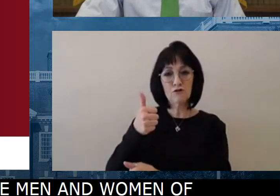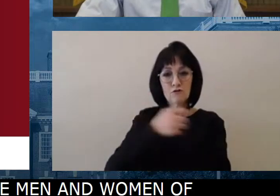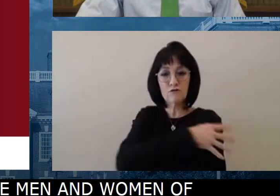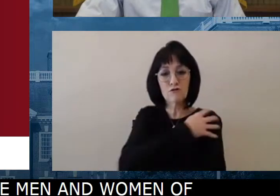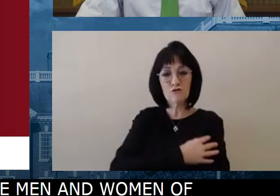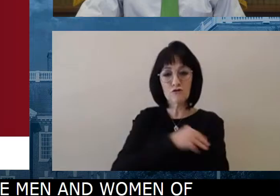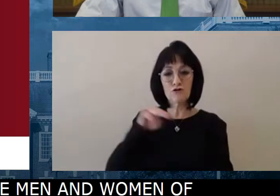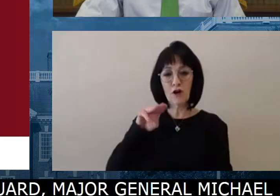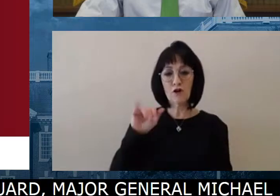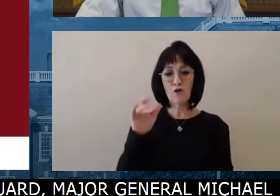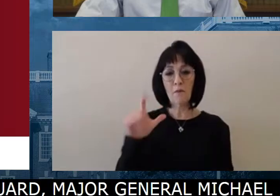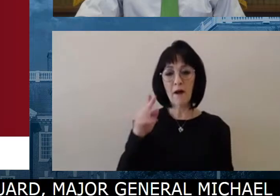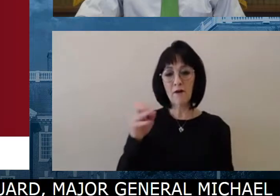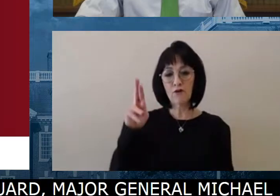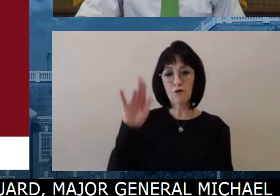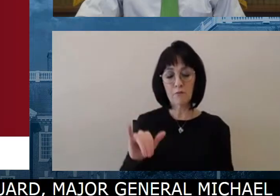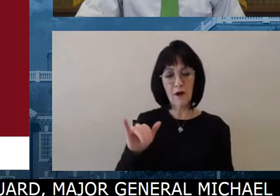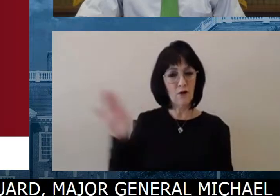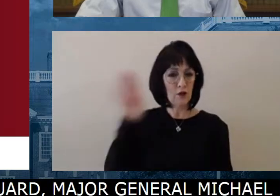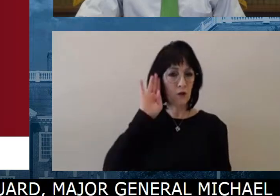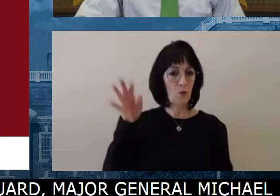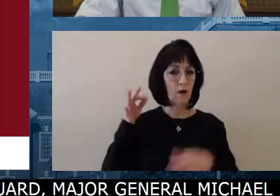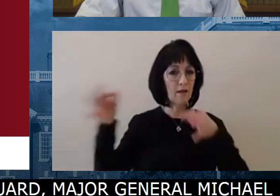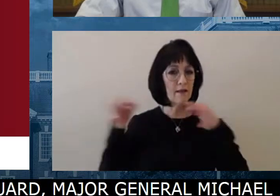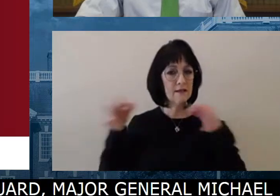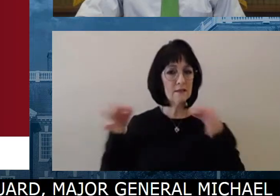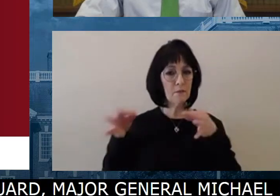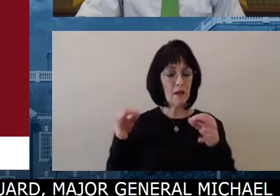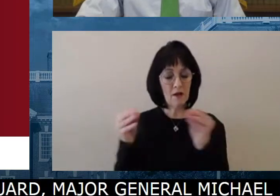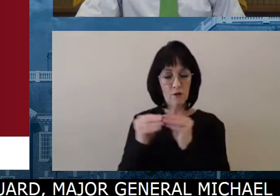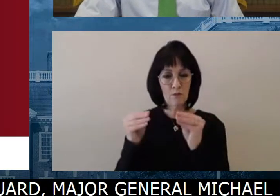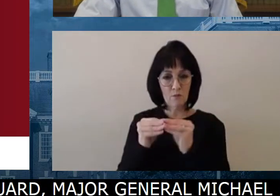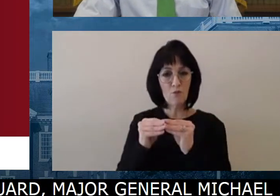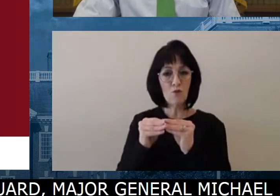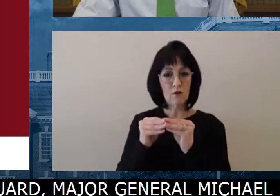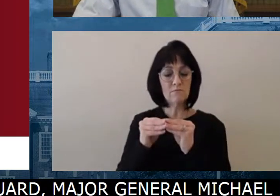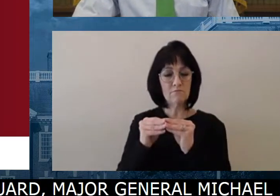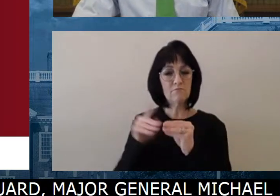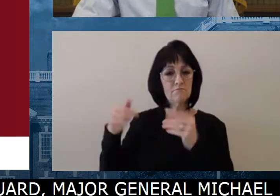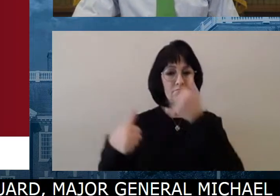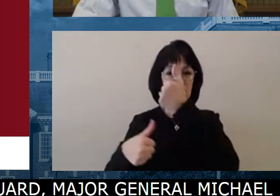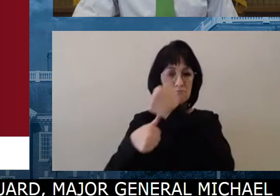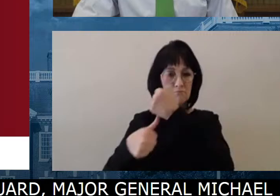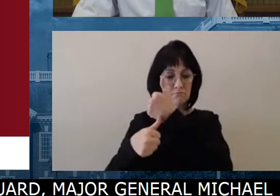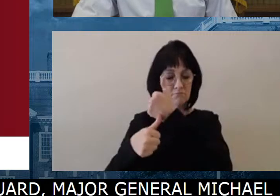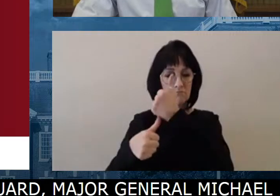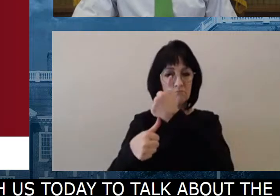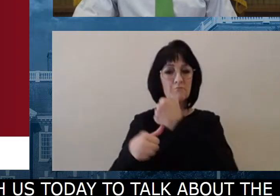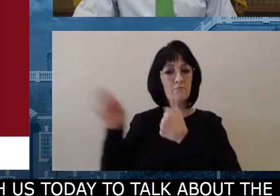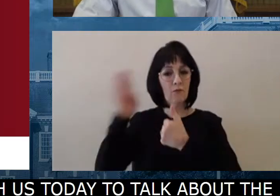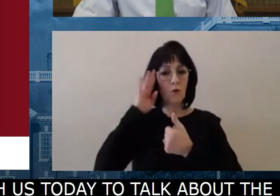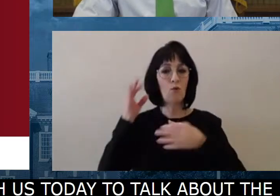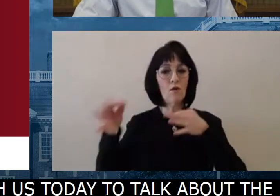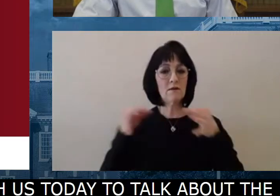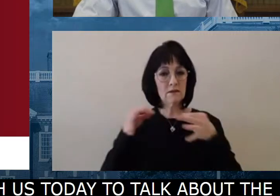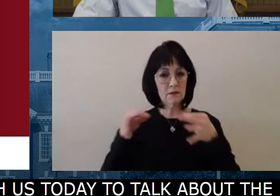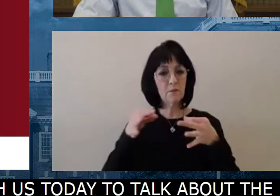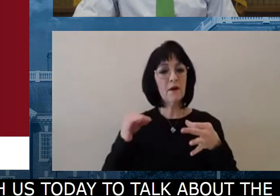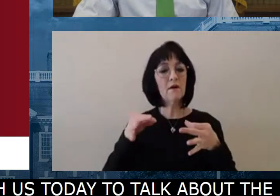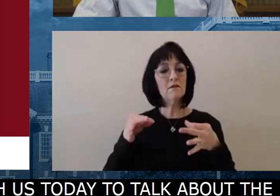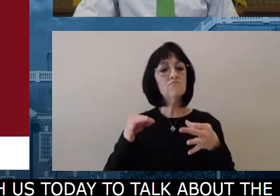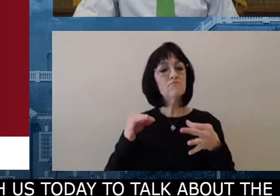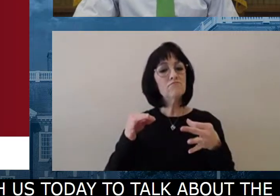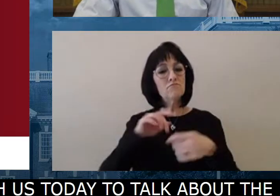the Guard and its incredible role in these efforts. And you'll see for yourselves as General Berry reports on the activities